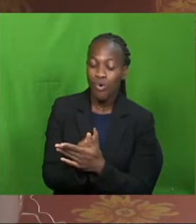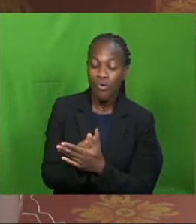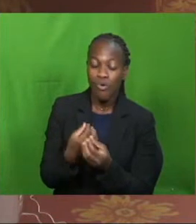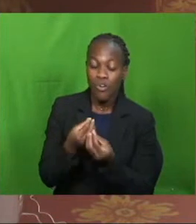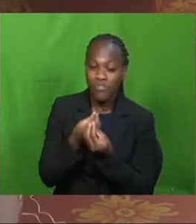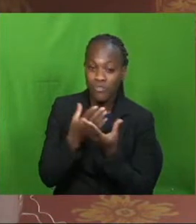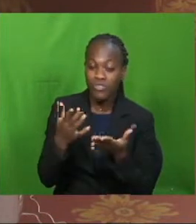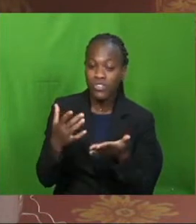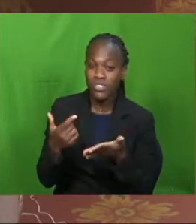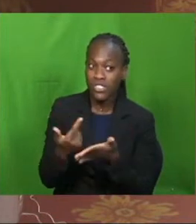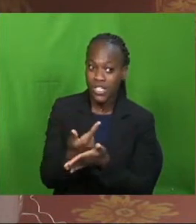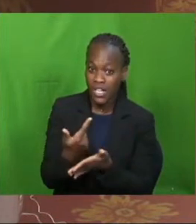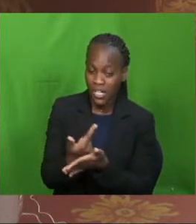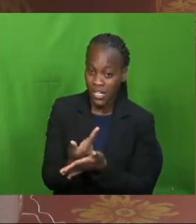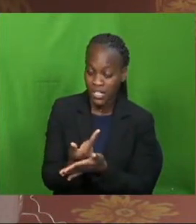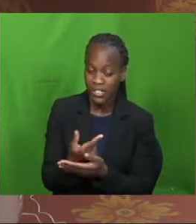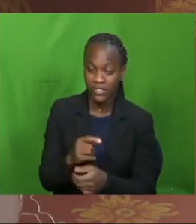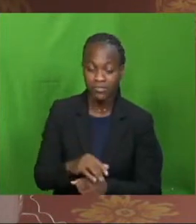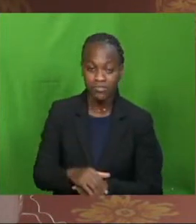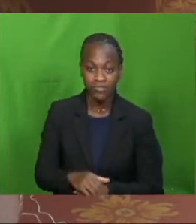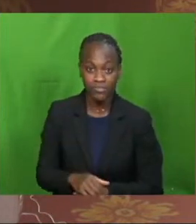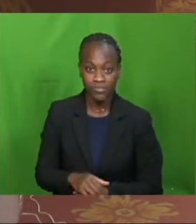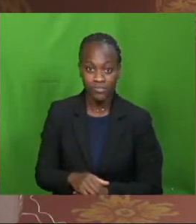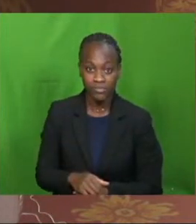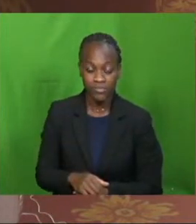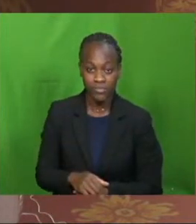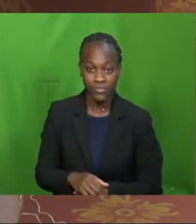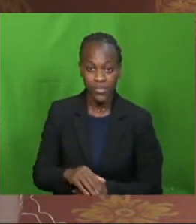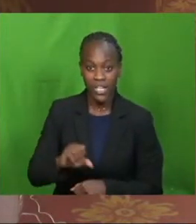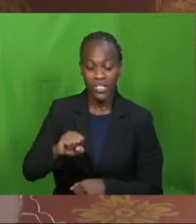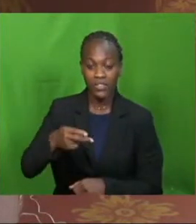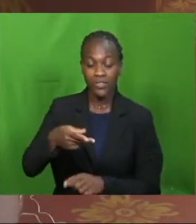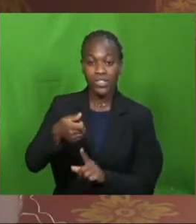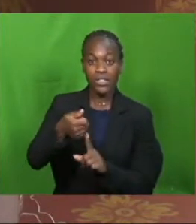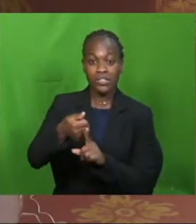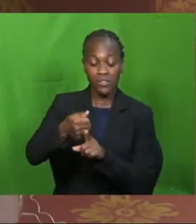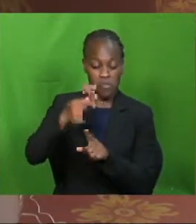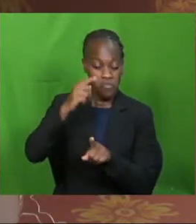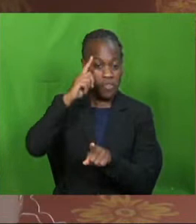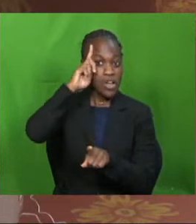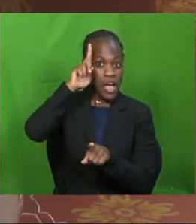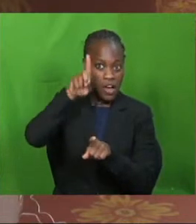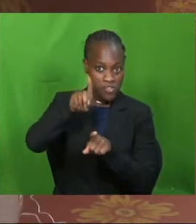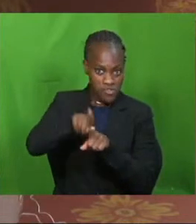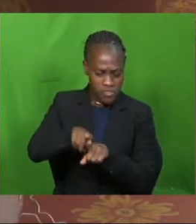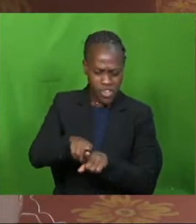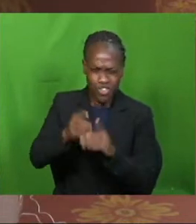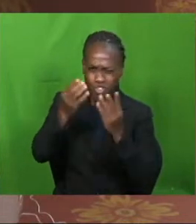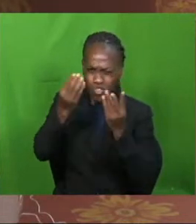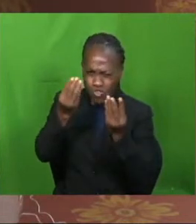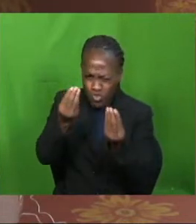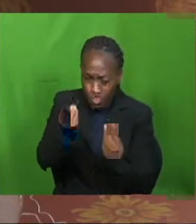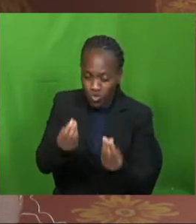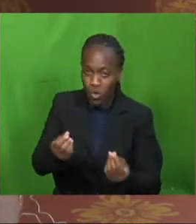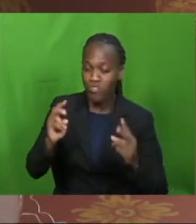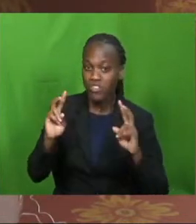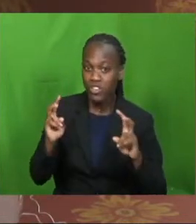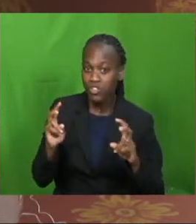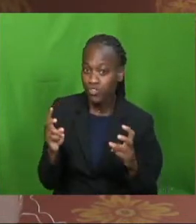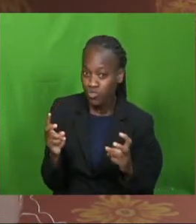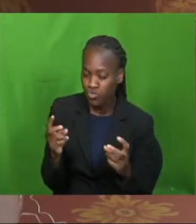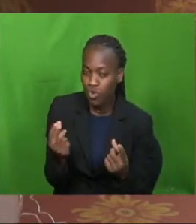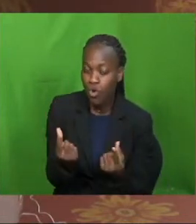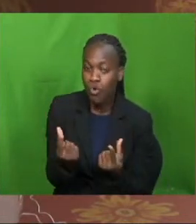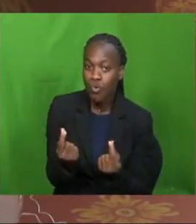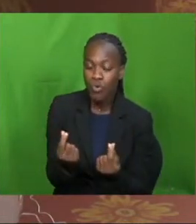and unethical broadcast content. The stakeholders themselves agreed that to address this scenario, they need to